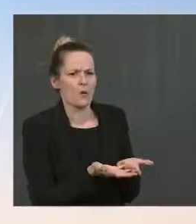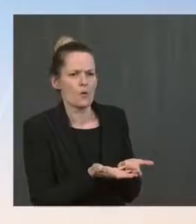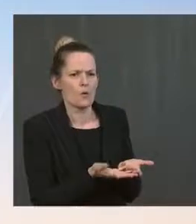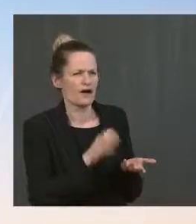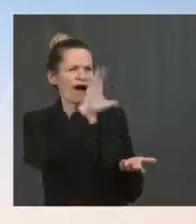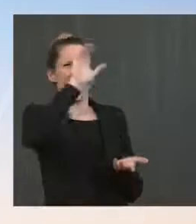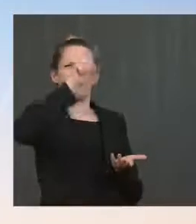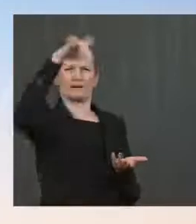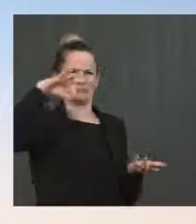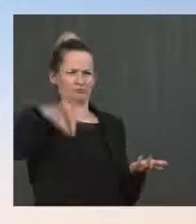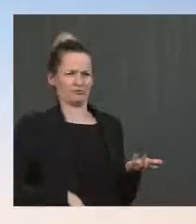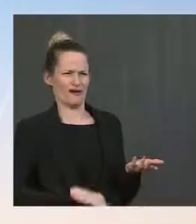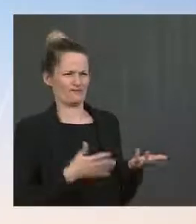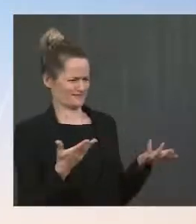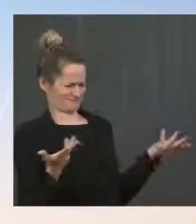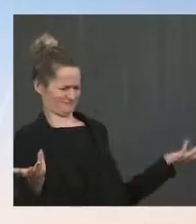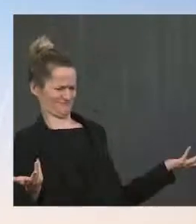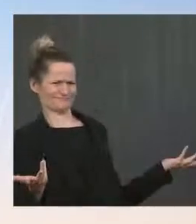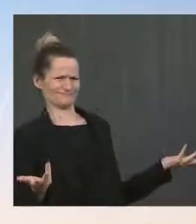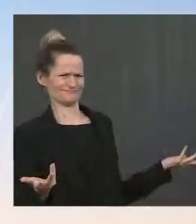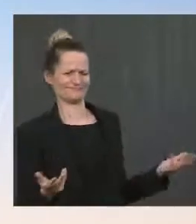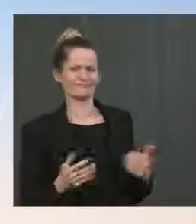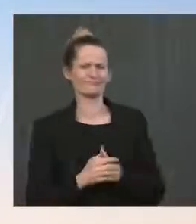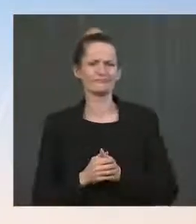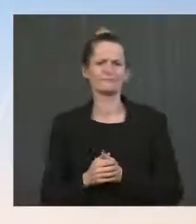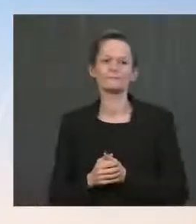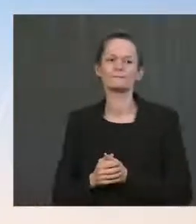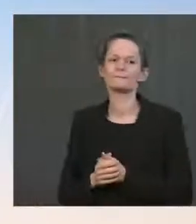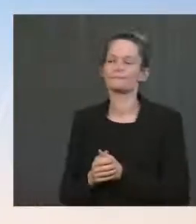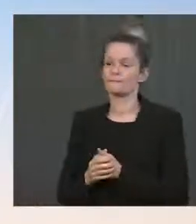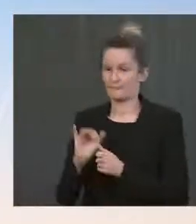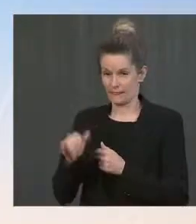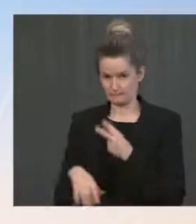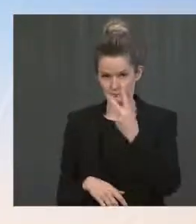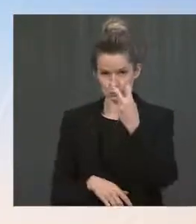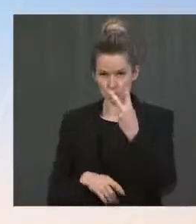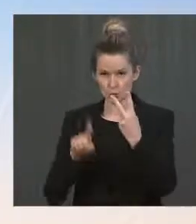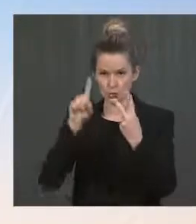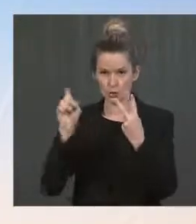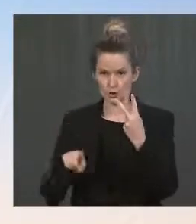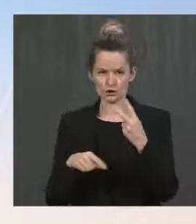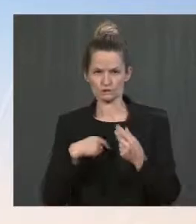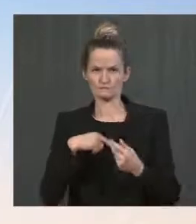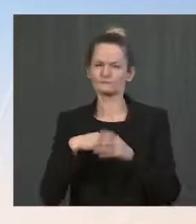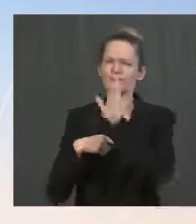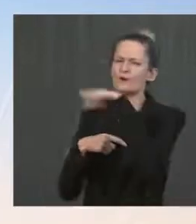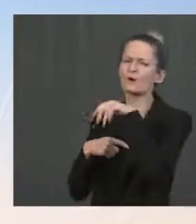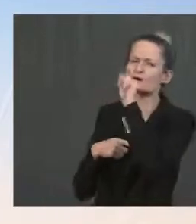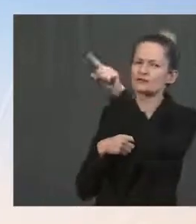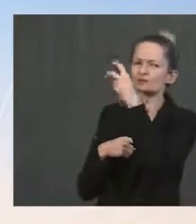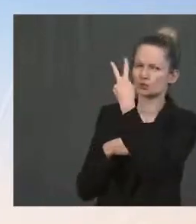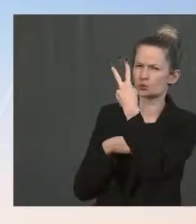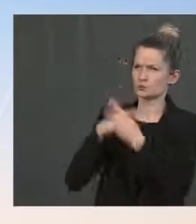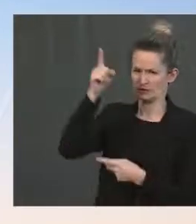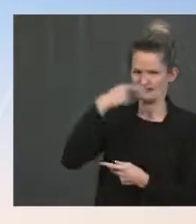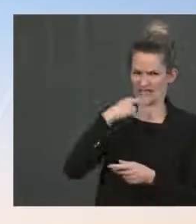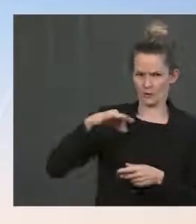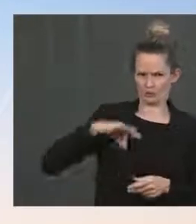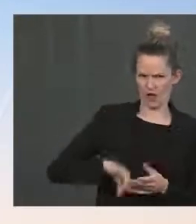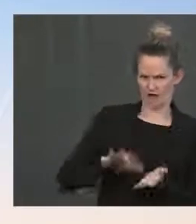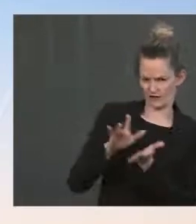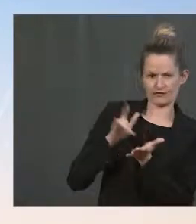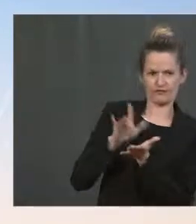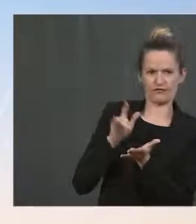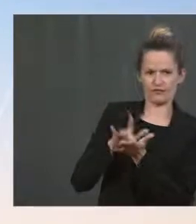Yes, I'm Secretary Vilsack. Two questions. One, you're saying profiteering. Would you go as far as price gouging as